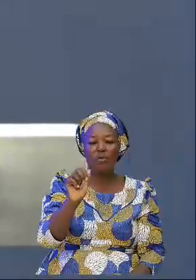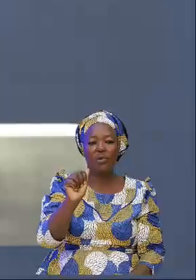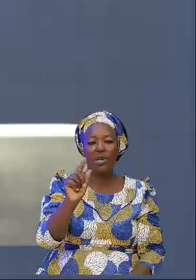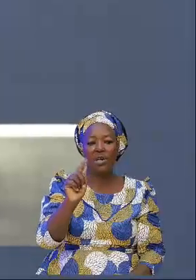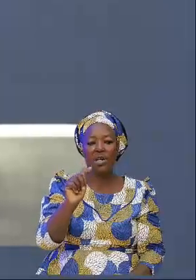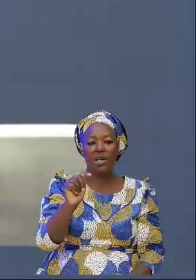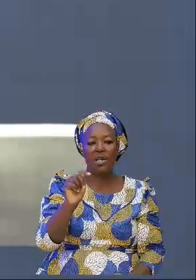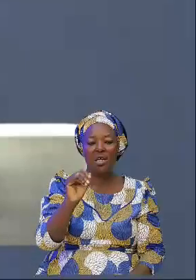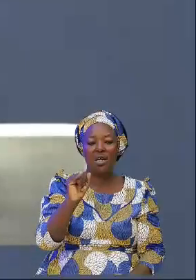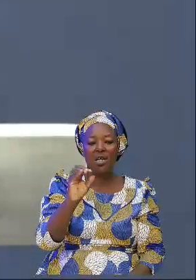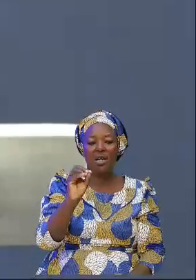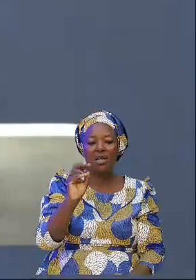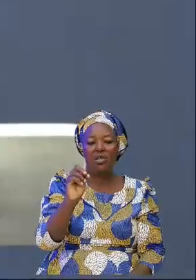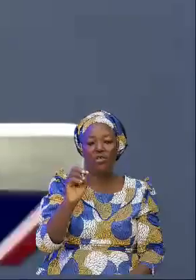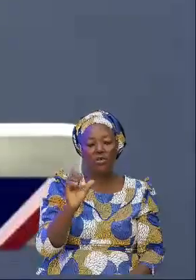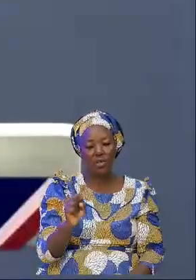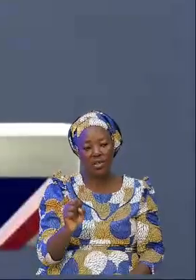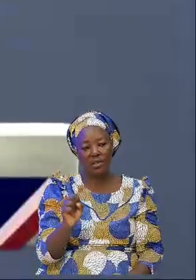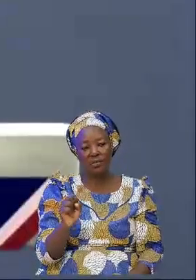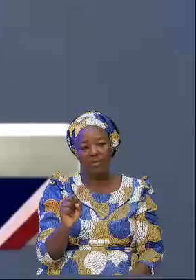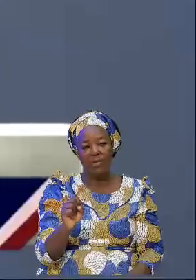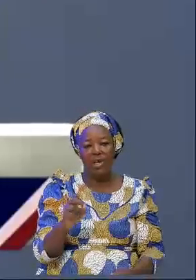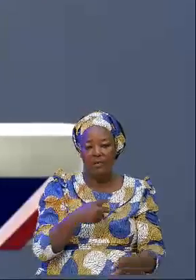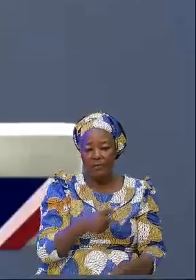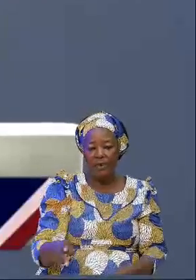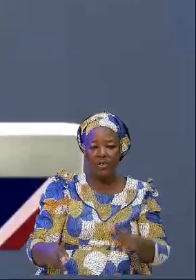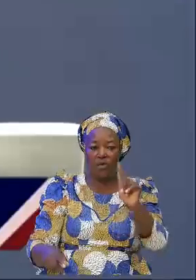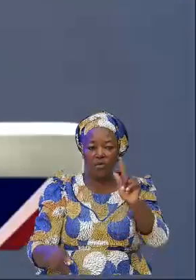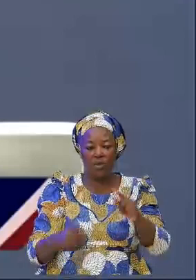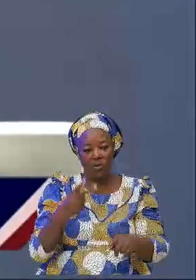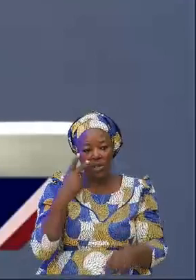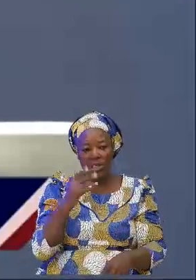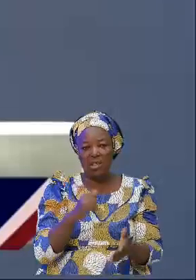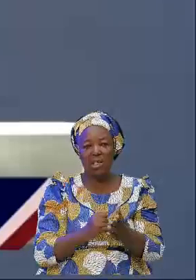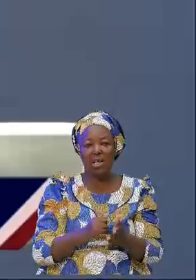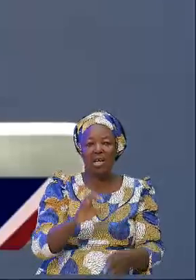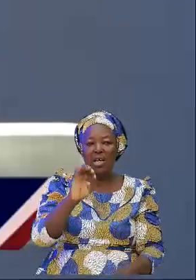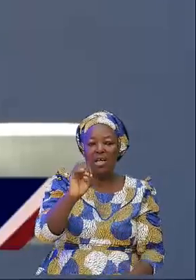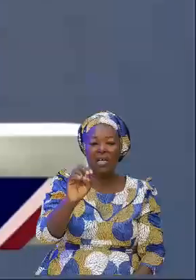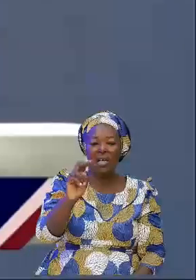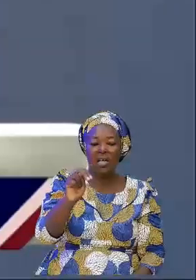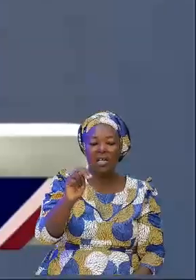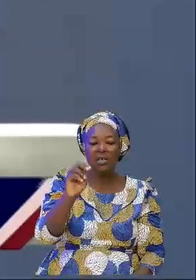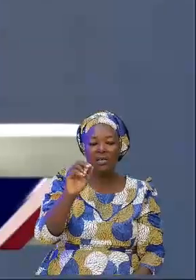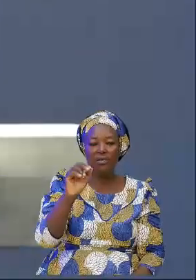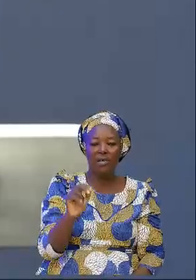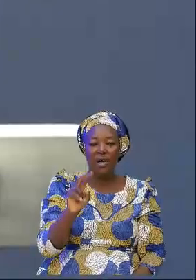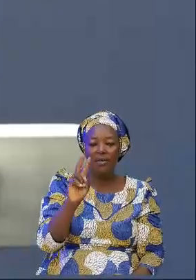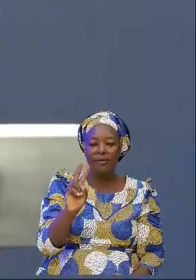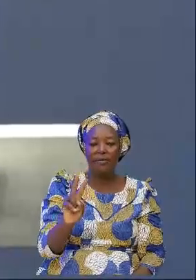find emulations. And then as you go to verse 21, you will